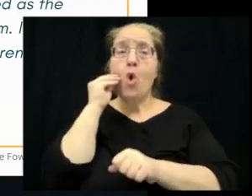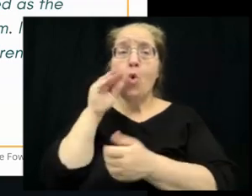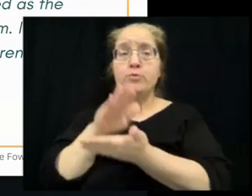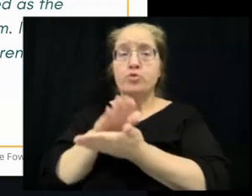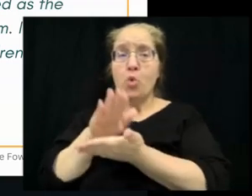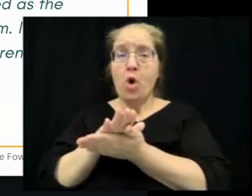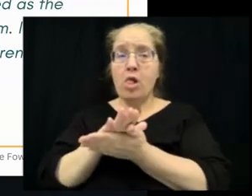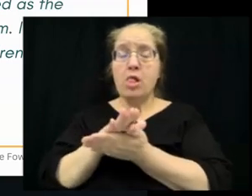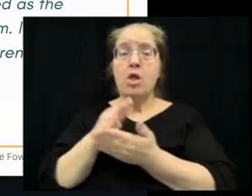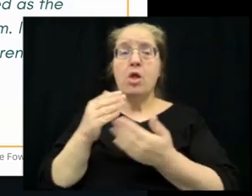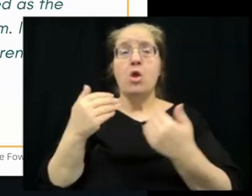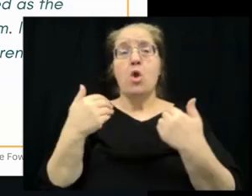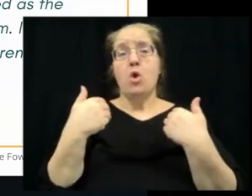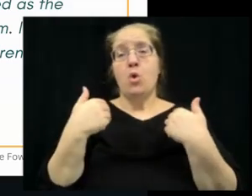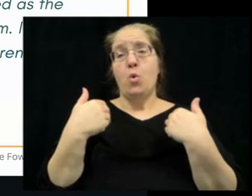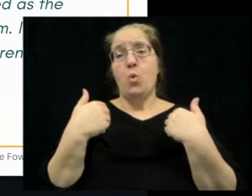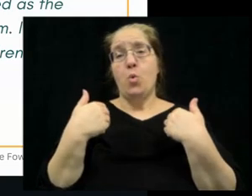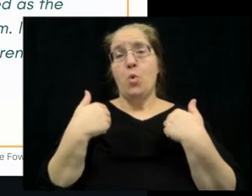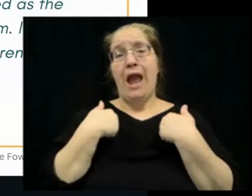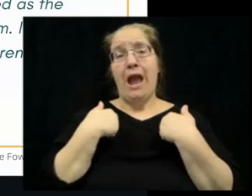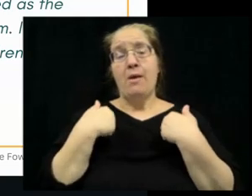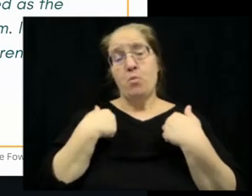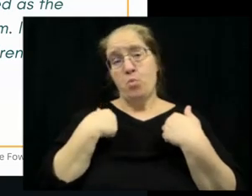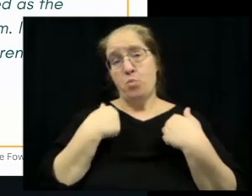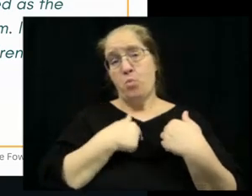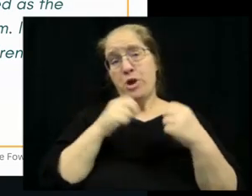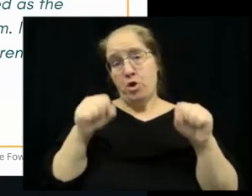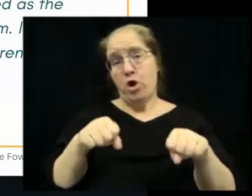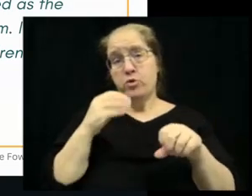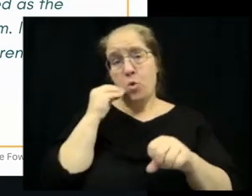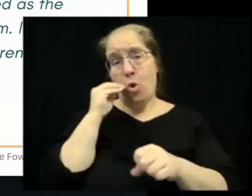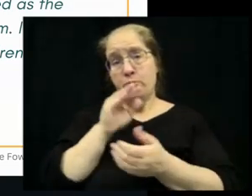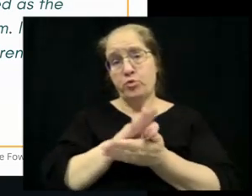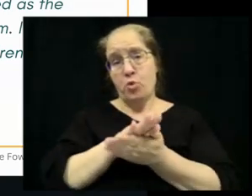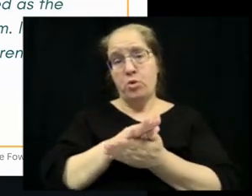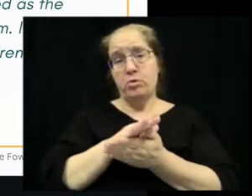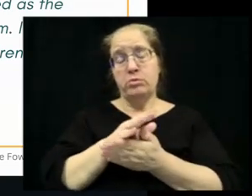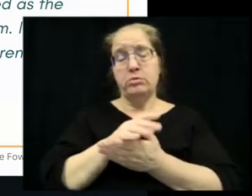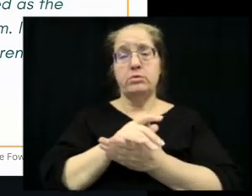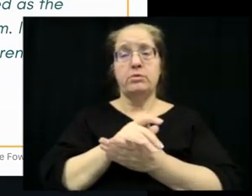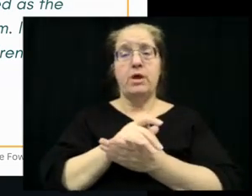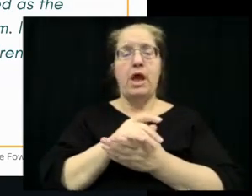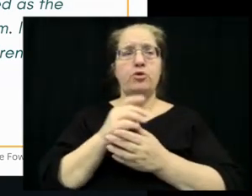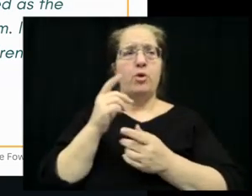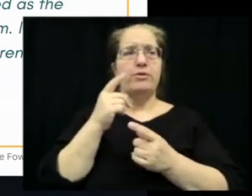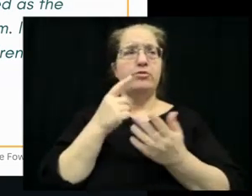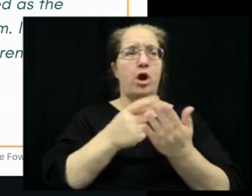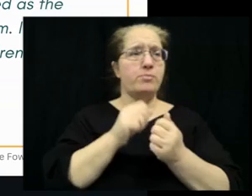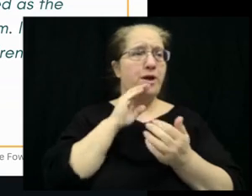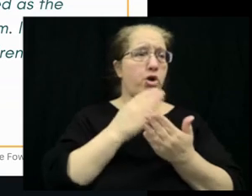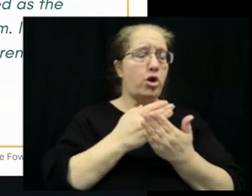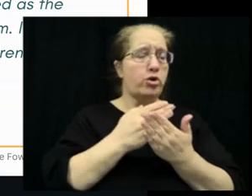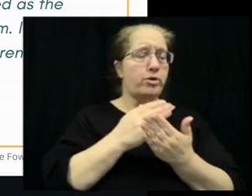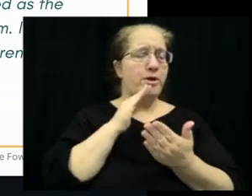we had the resources to be able to do homeschooling, or would, I was trying to brainstorm with her and she said, no, Mom, I want to go to